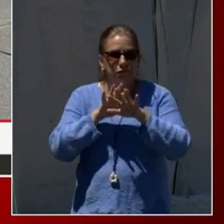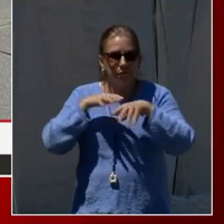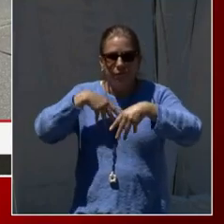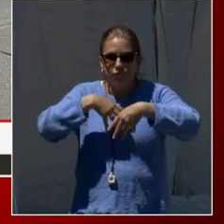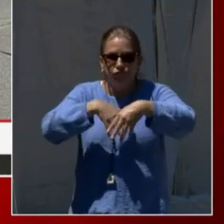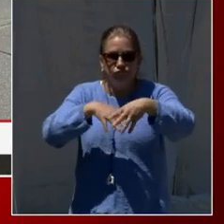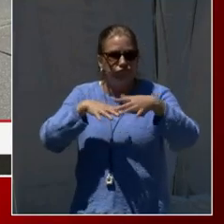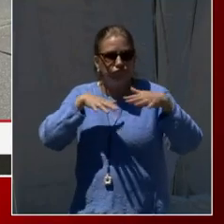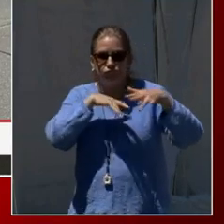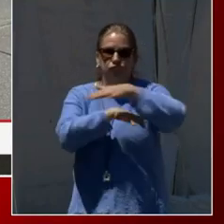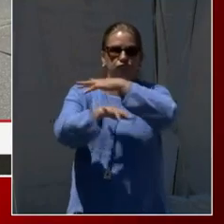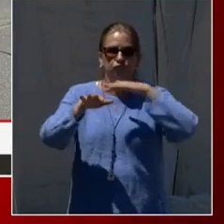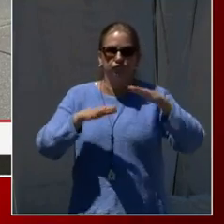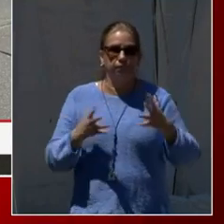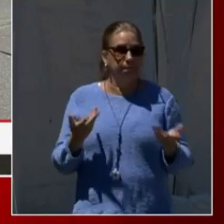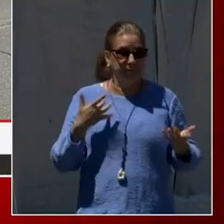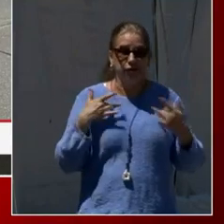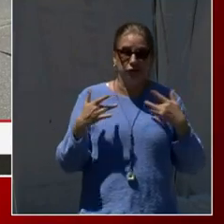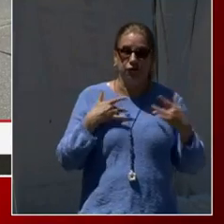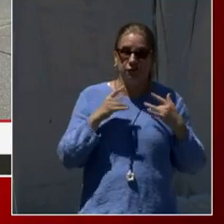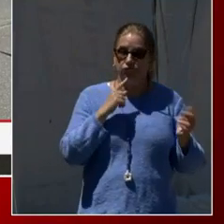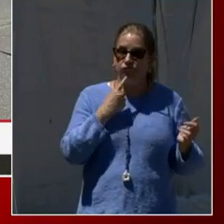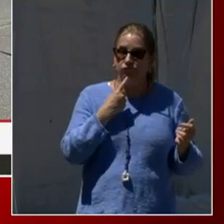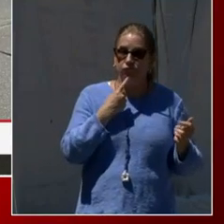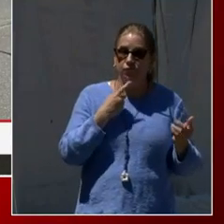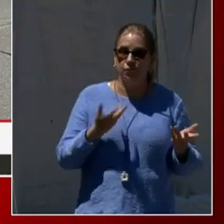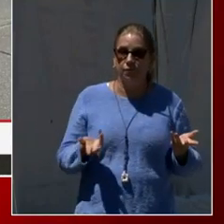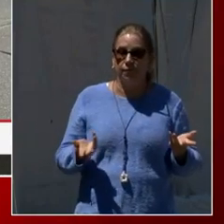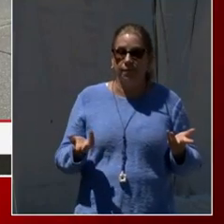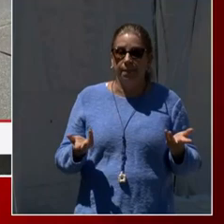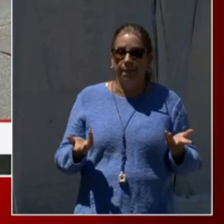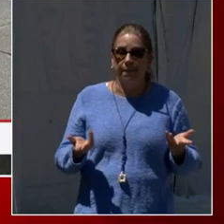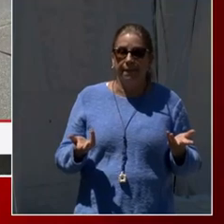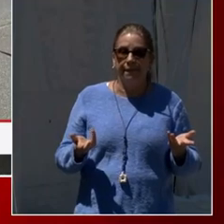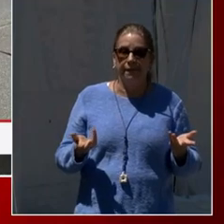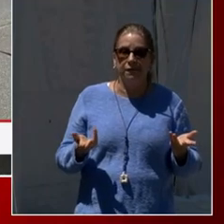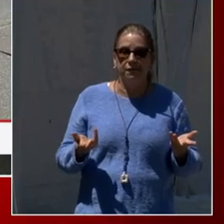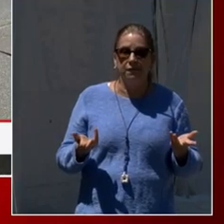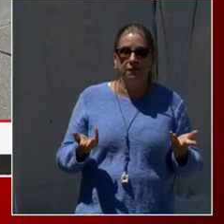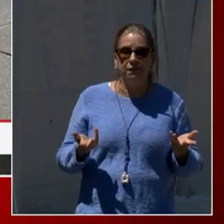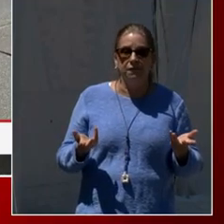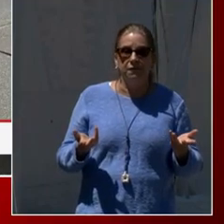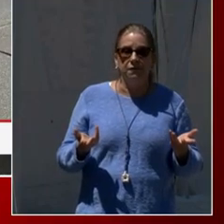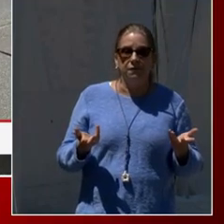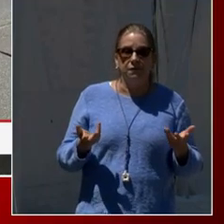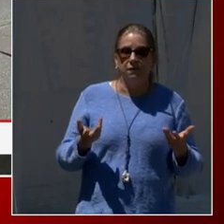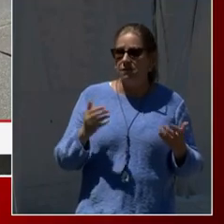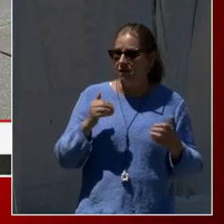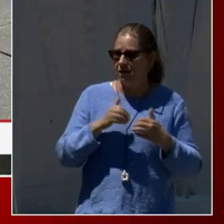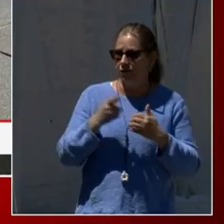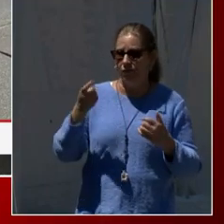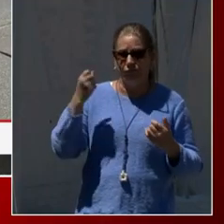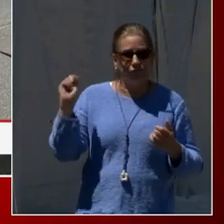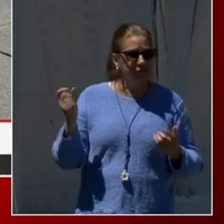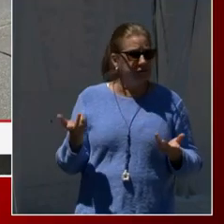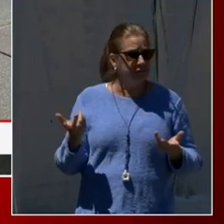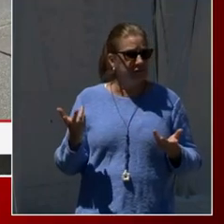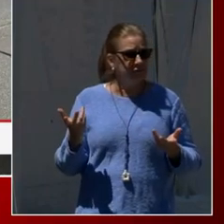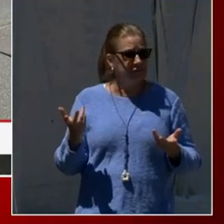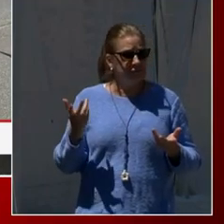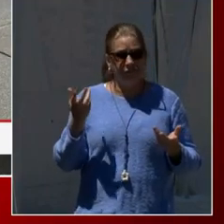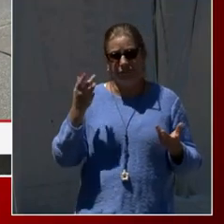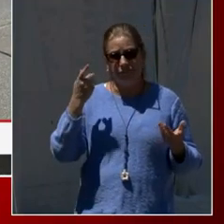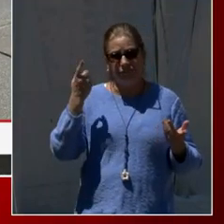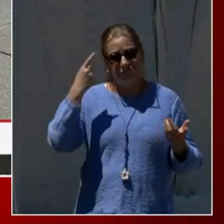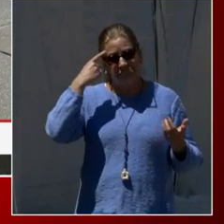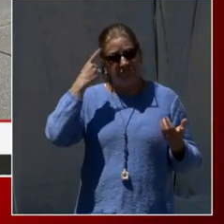practice good hand hygiene, have other types of sanitation. So the fact that there are large mass gatherings going on in the district